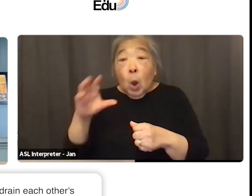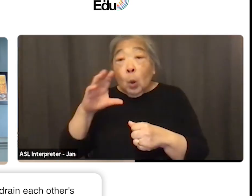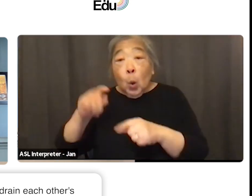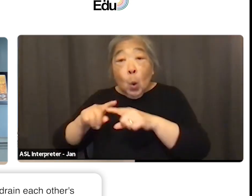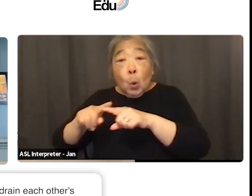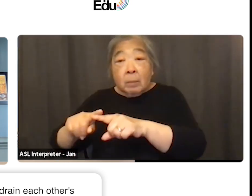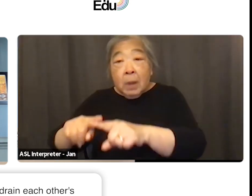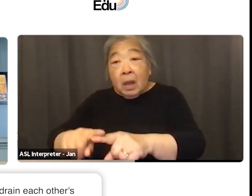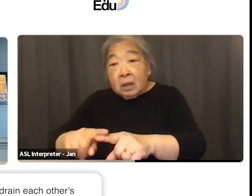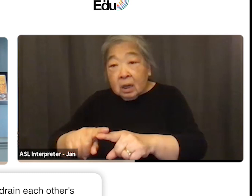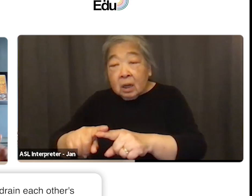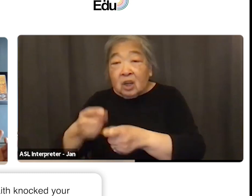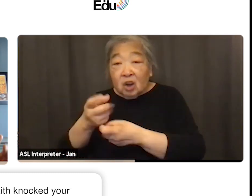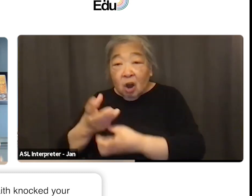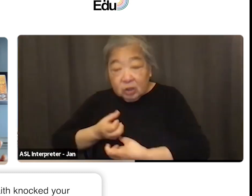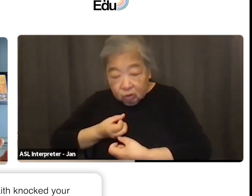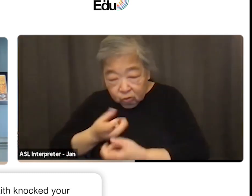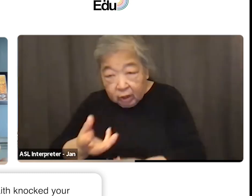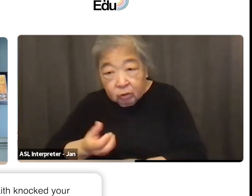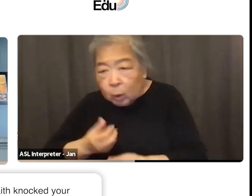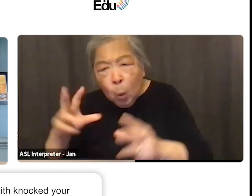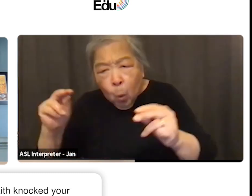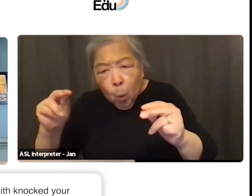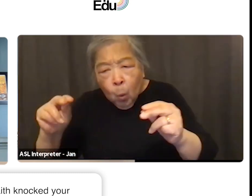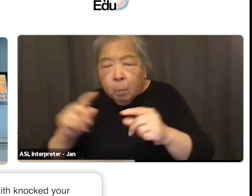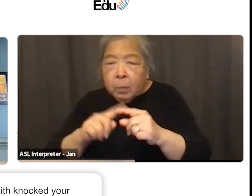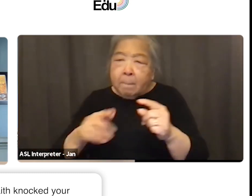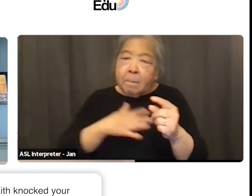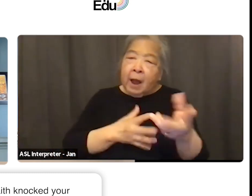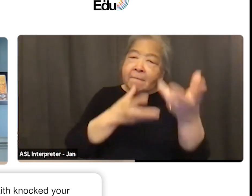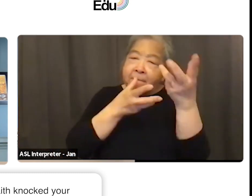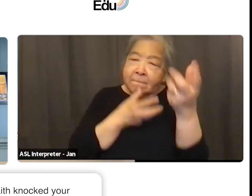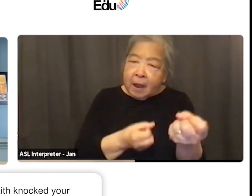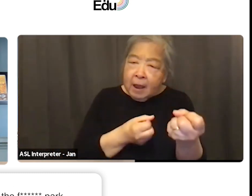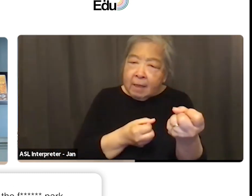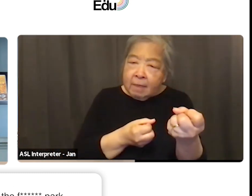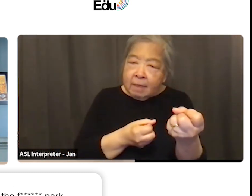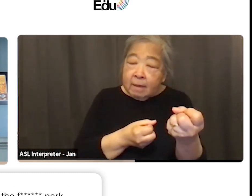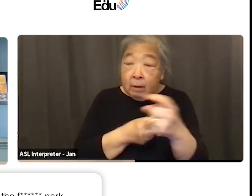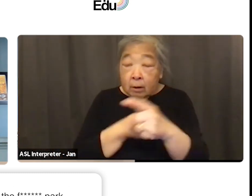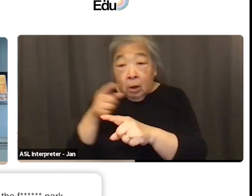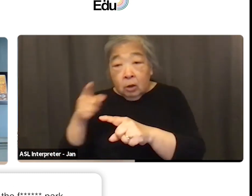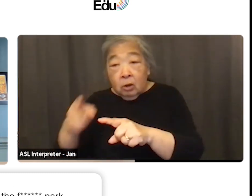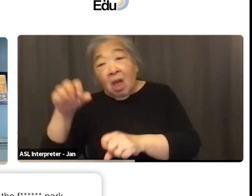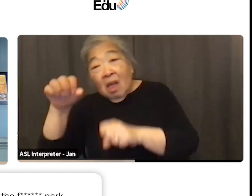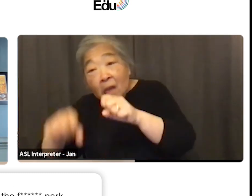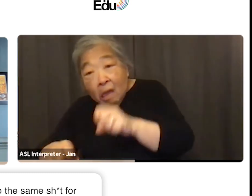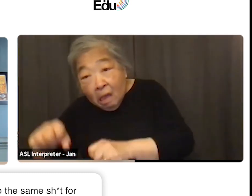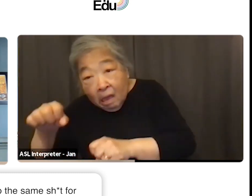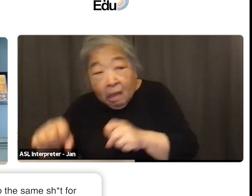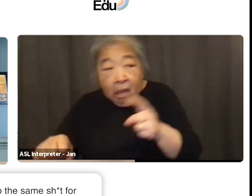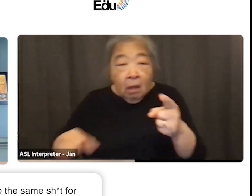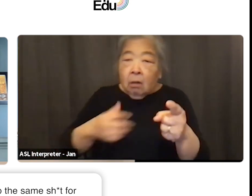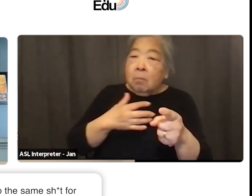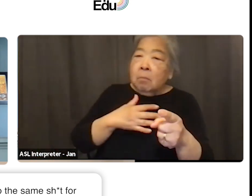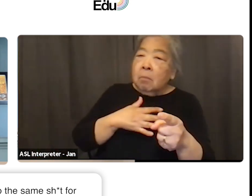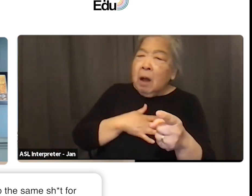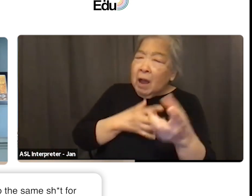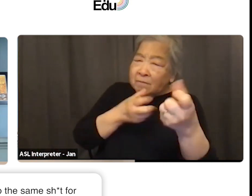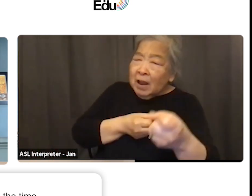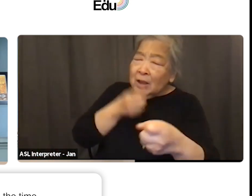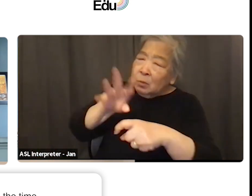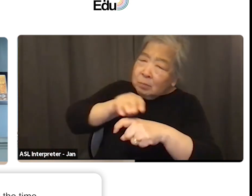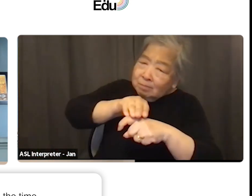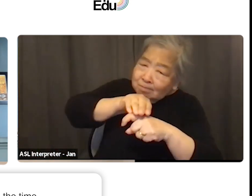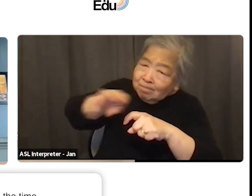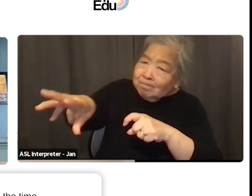drain each other's energy. But my faith knocks your unbelief right out the fucking park. And you do the same shit for